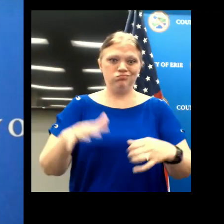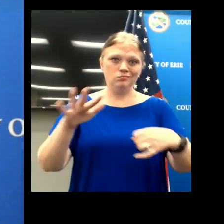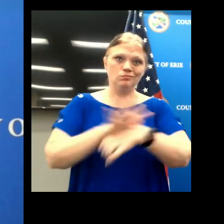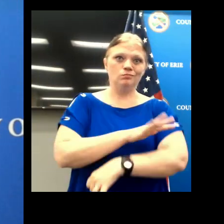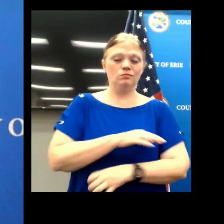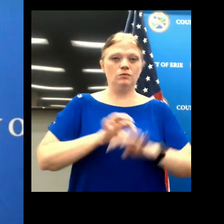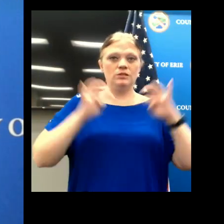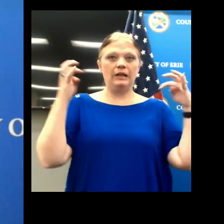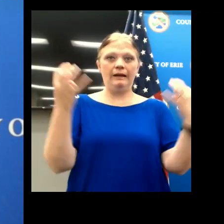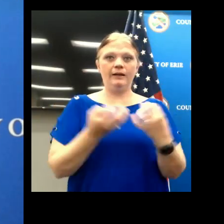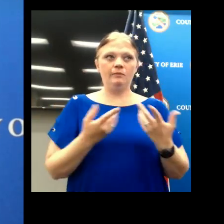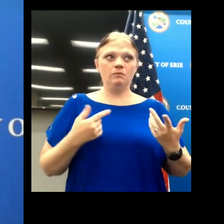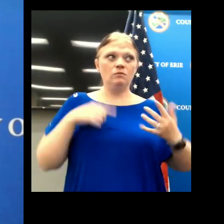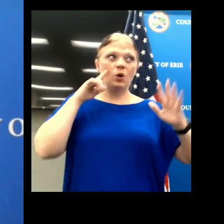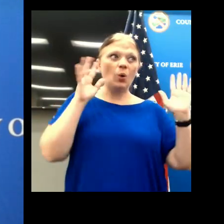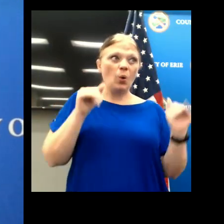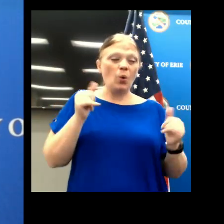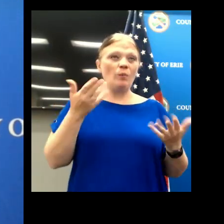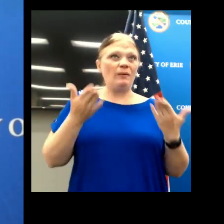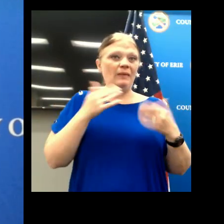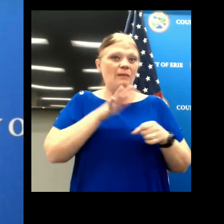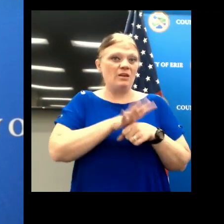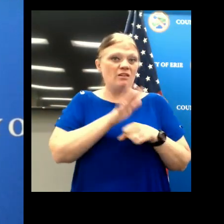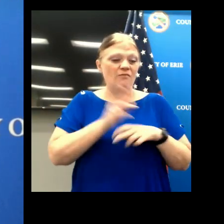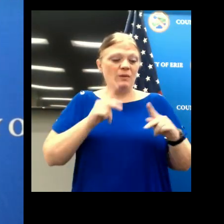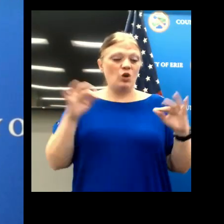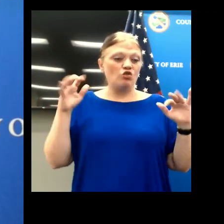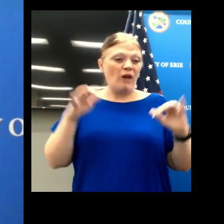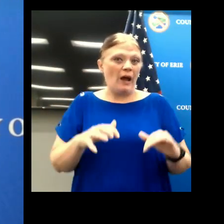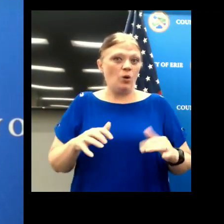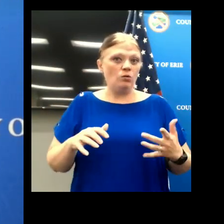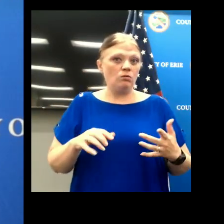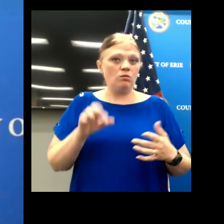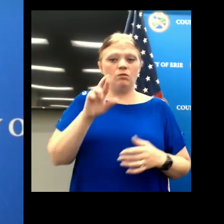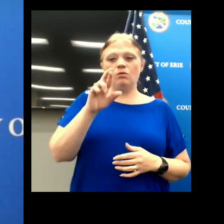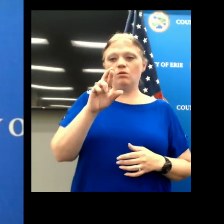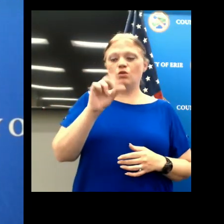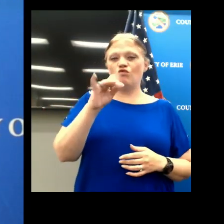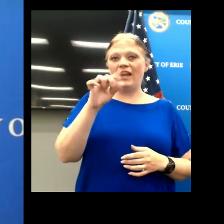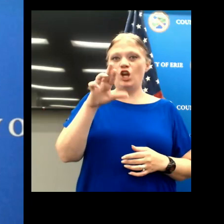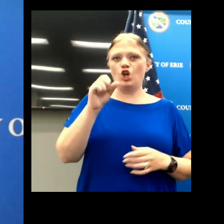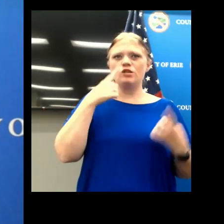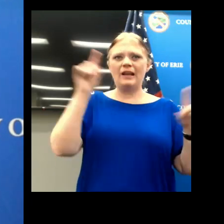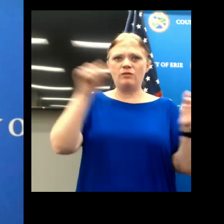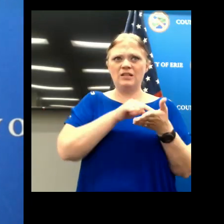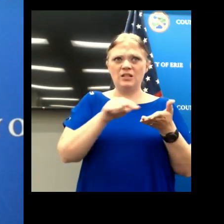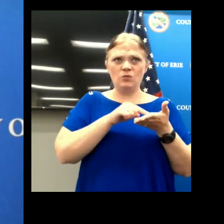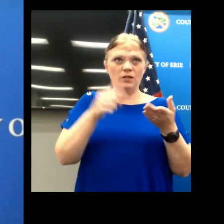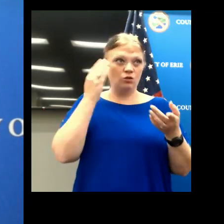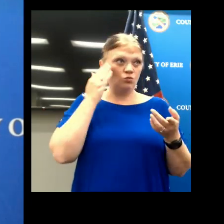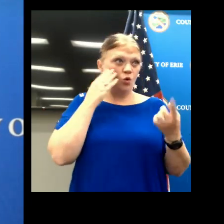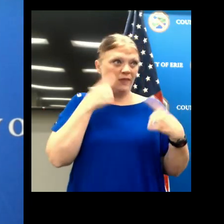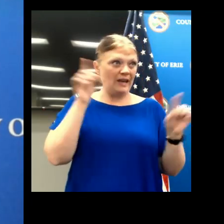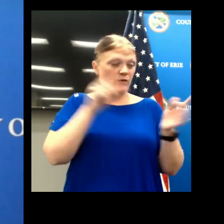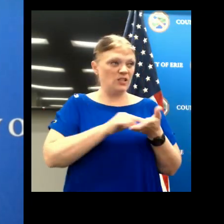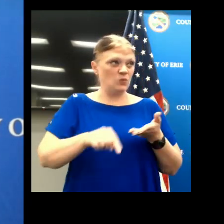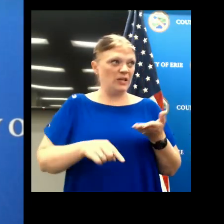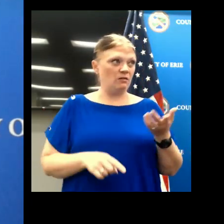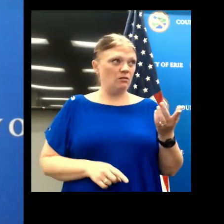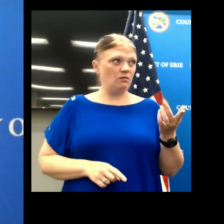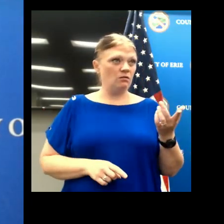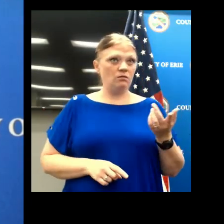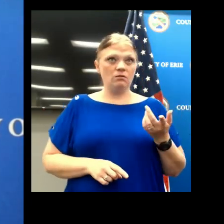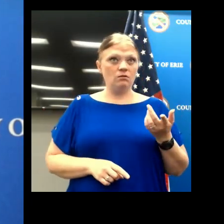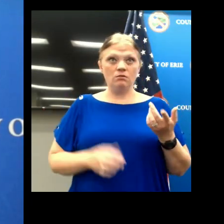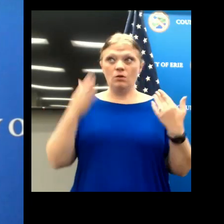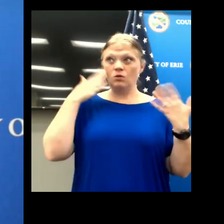fall. We're hoping we can get enough people in there to have crowd, because what did the Raiders announce this week? Do you guys know what the Raiders announced this week? You